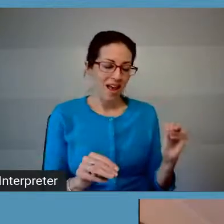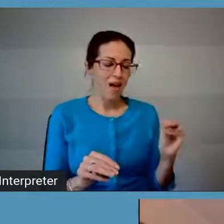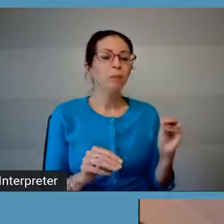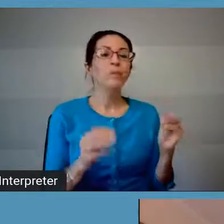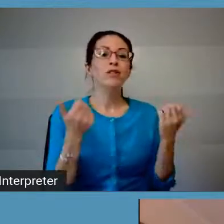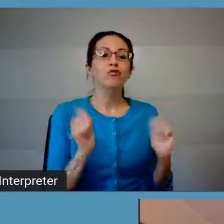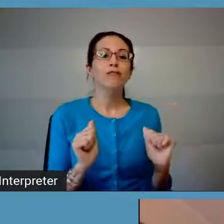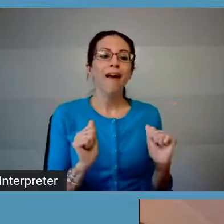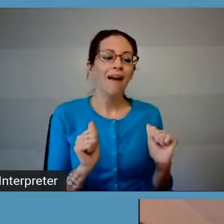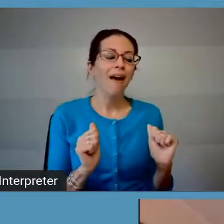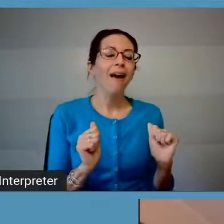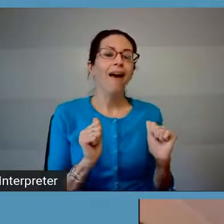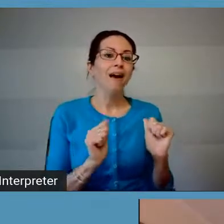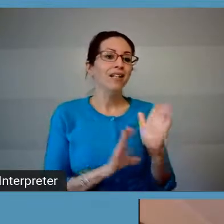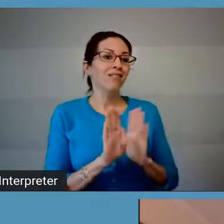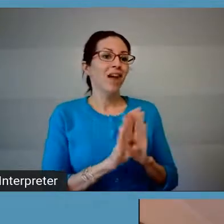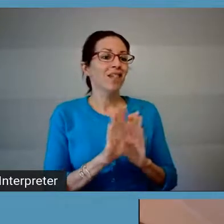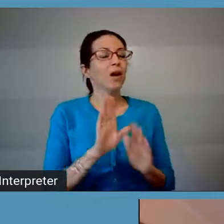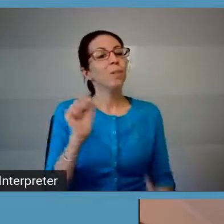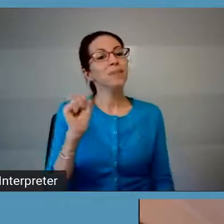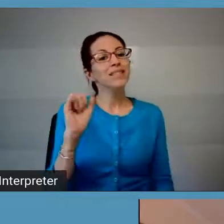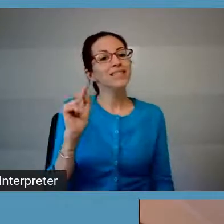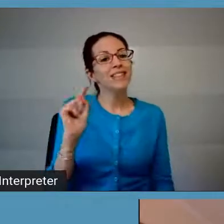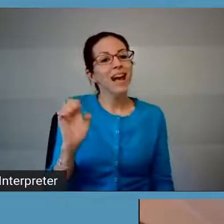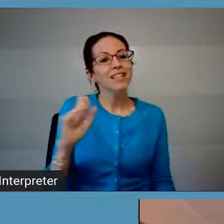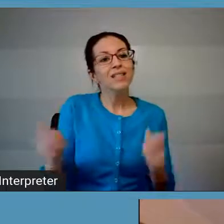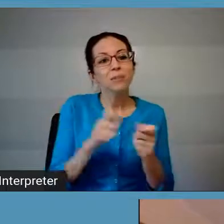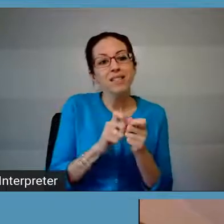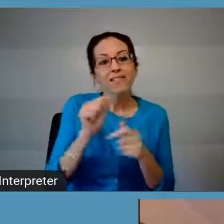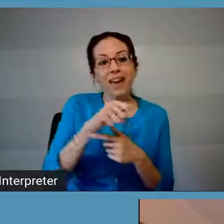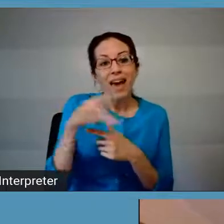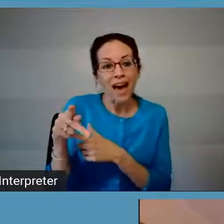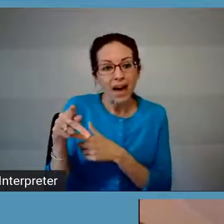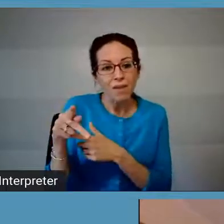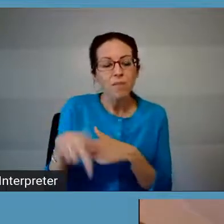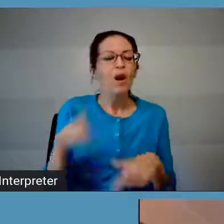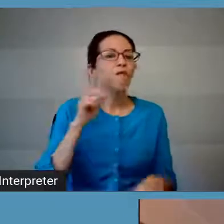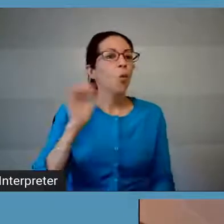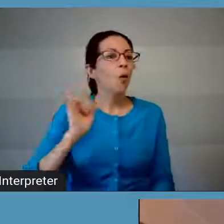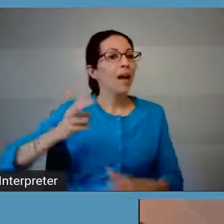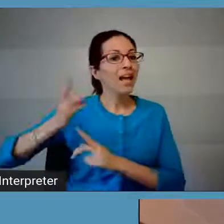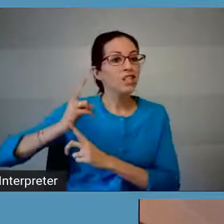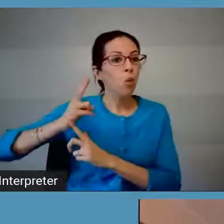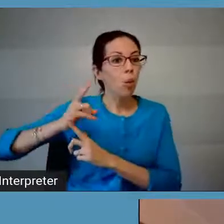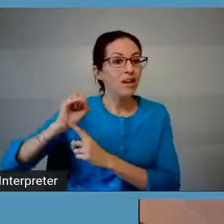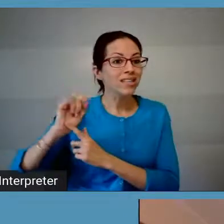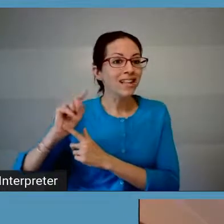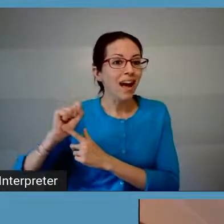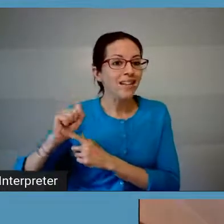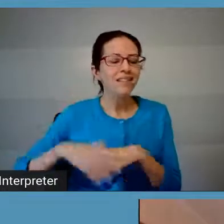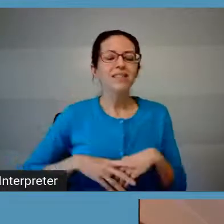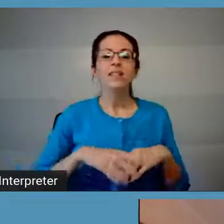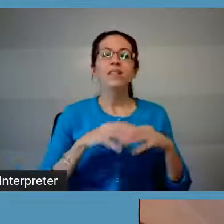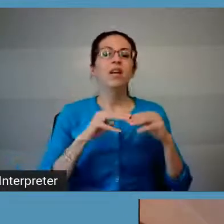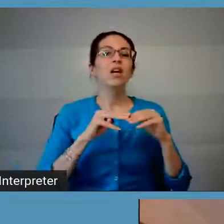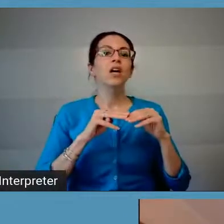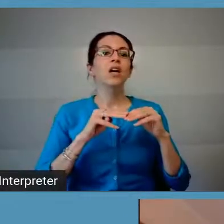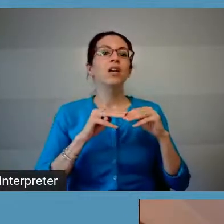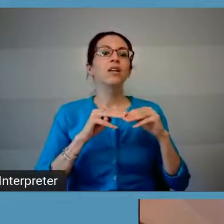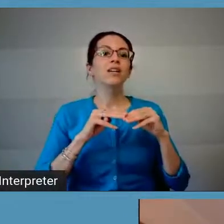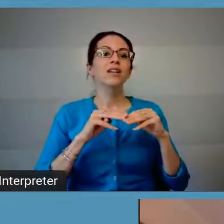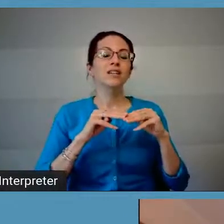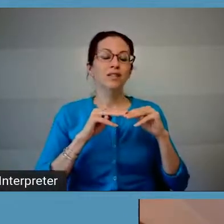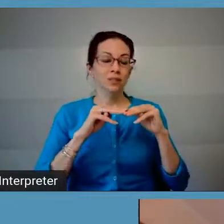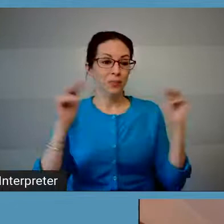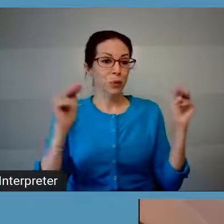of developing a site-specific app, particularly historic sites or museums for which the outdoors is